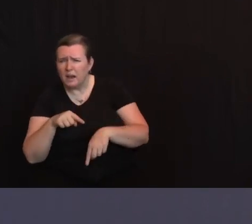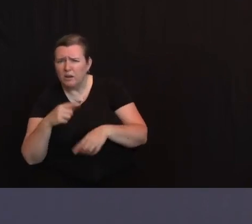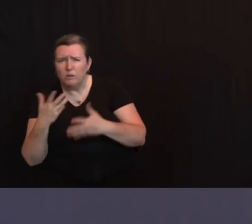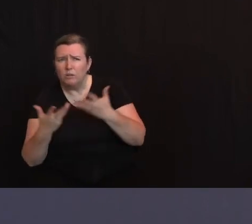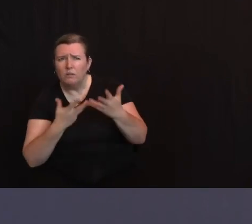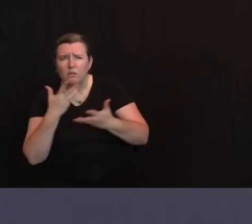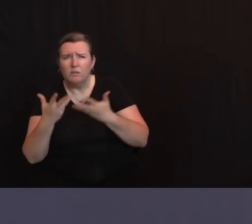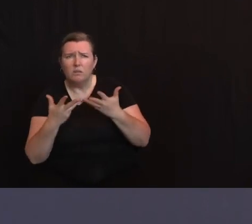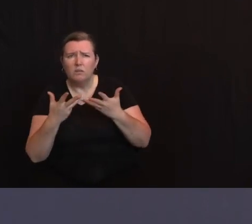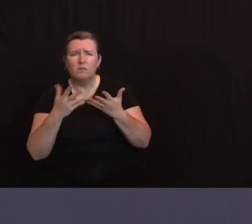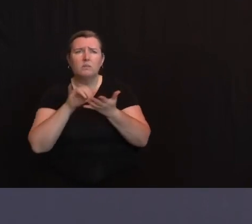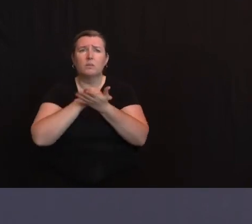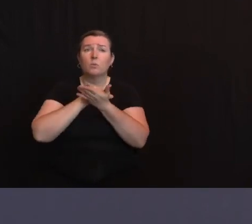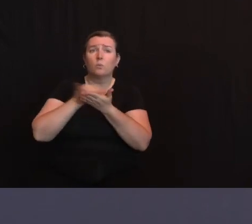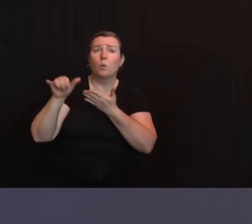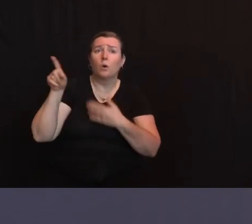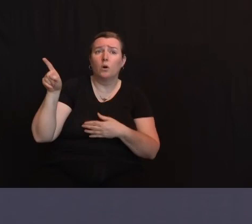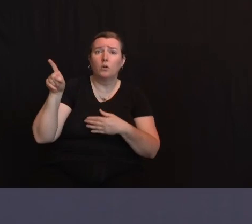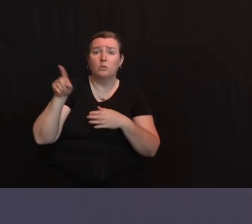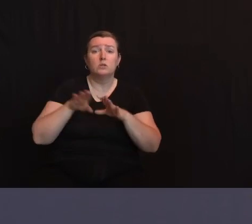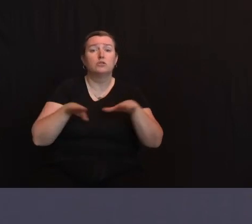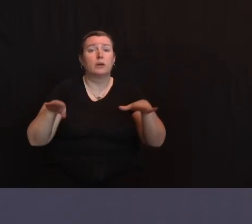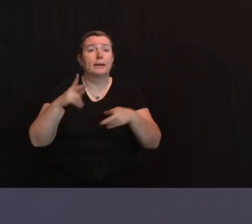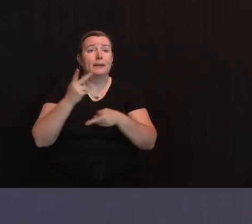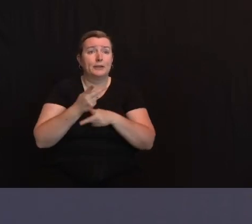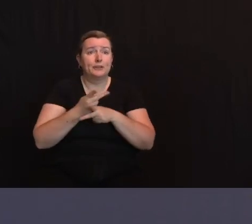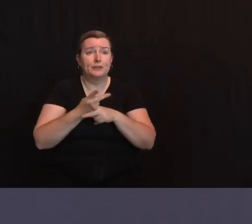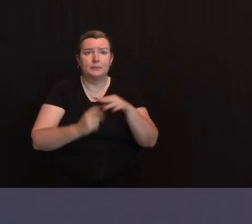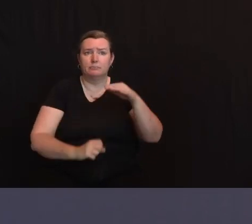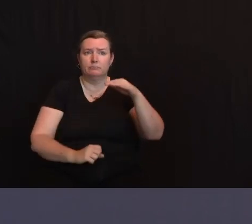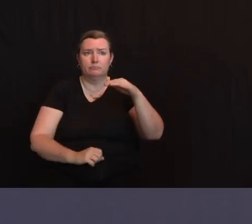Will New Jersey increase theirs from 10?